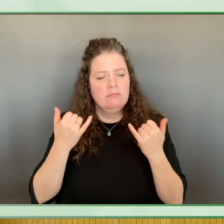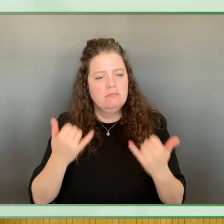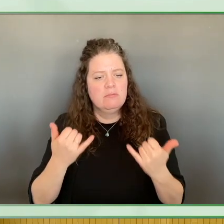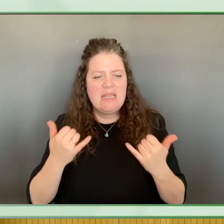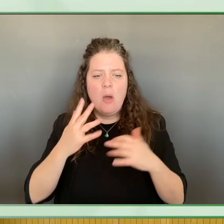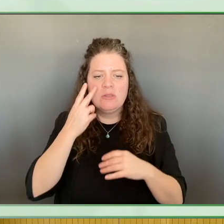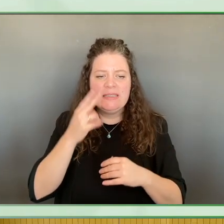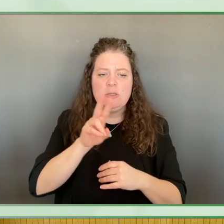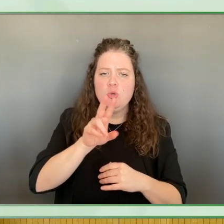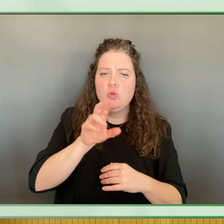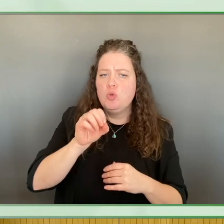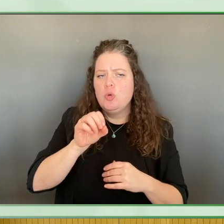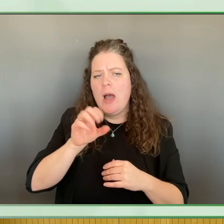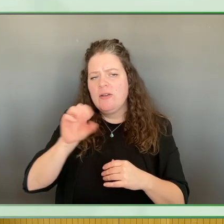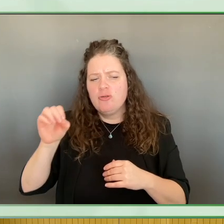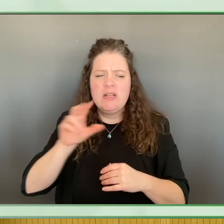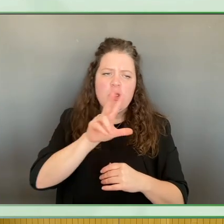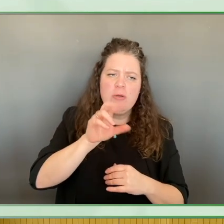orders.